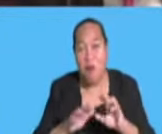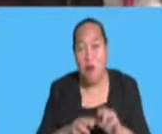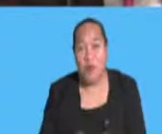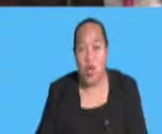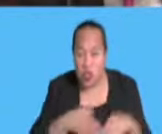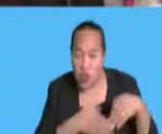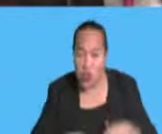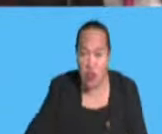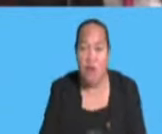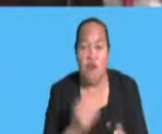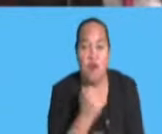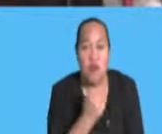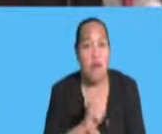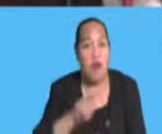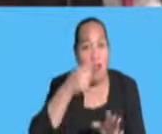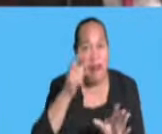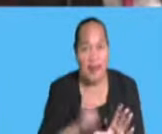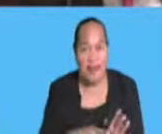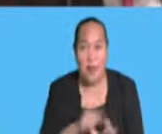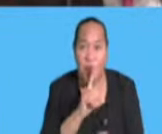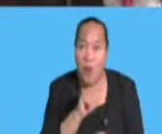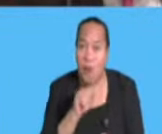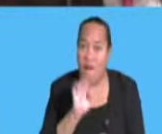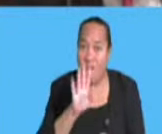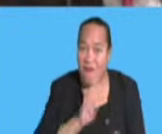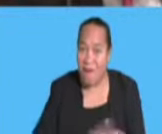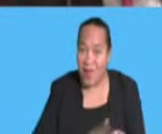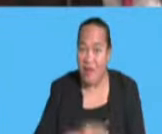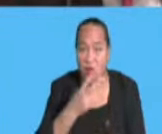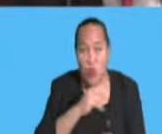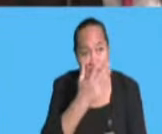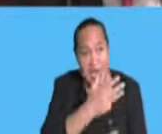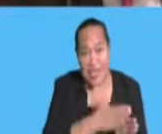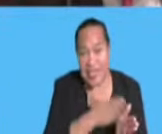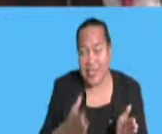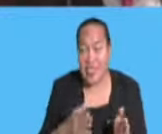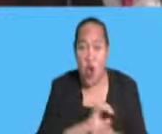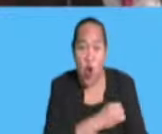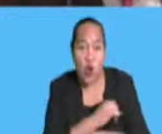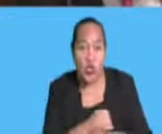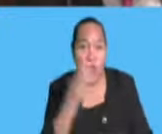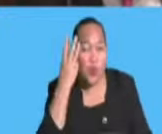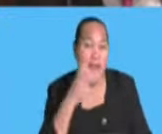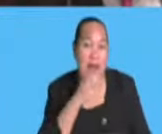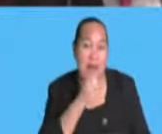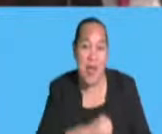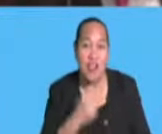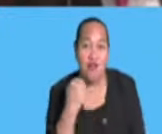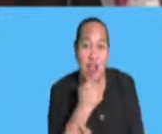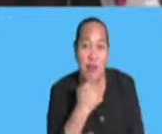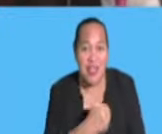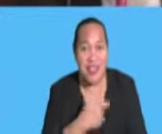year, and the 1.5 million for the 2019 Oceania Men's and Women's Rugby Sevens. Mr.